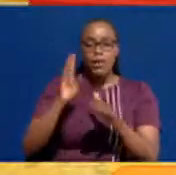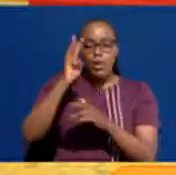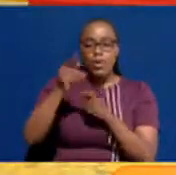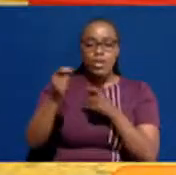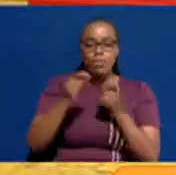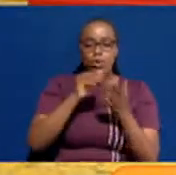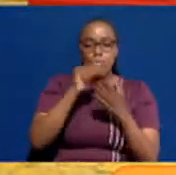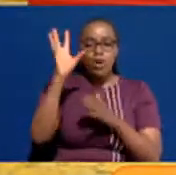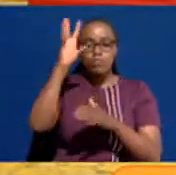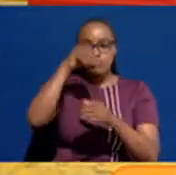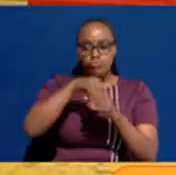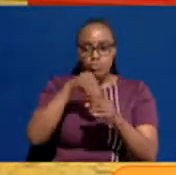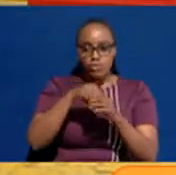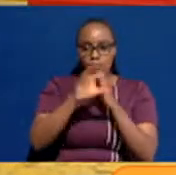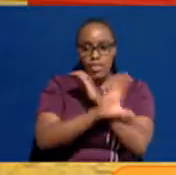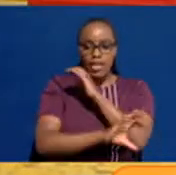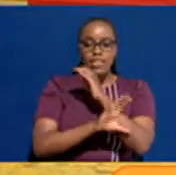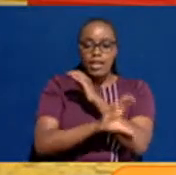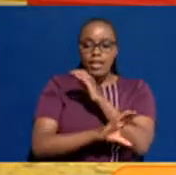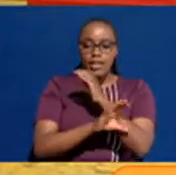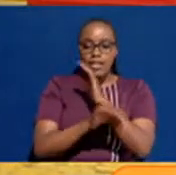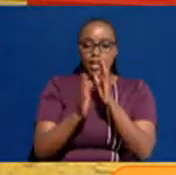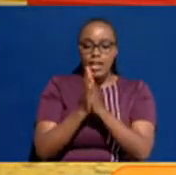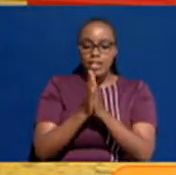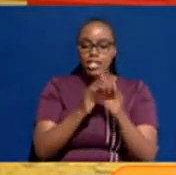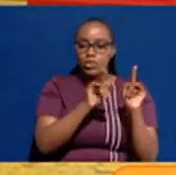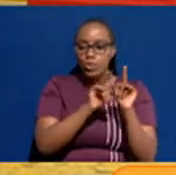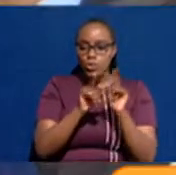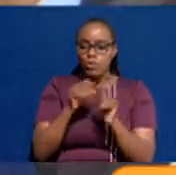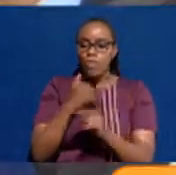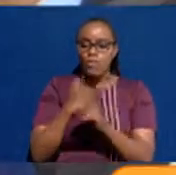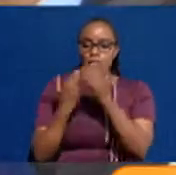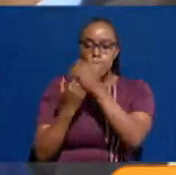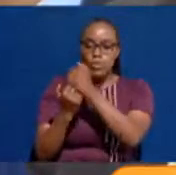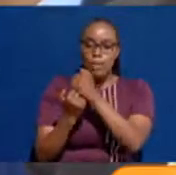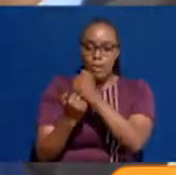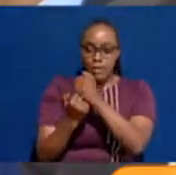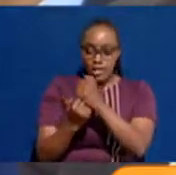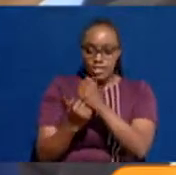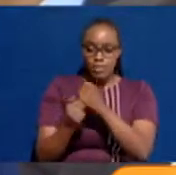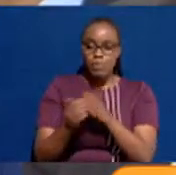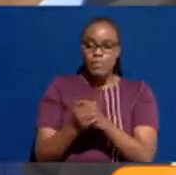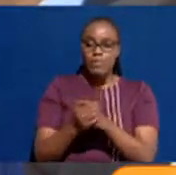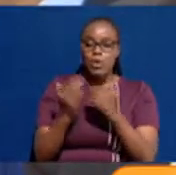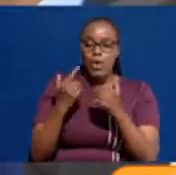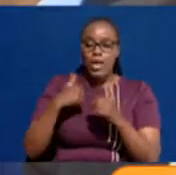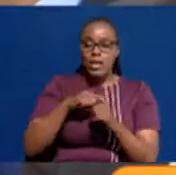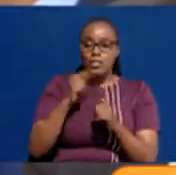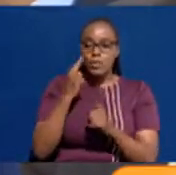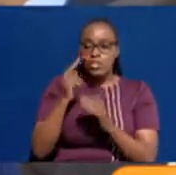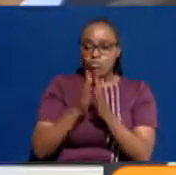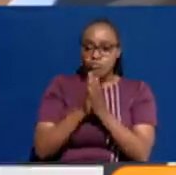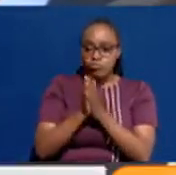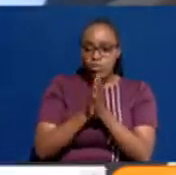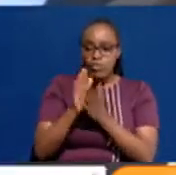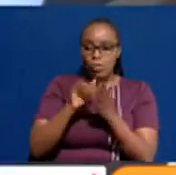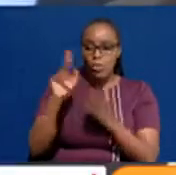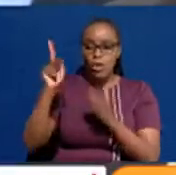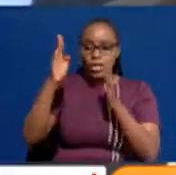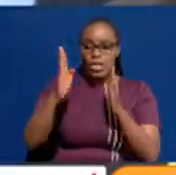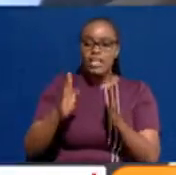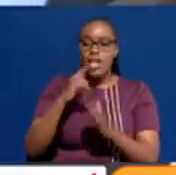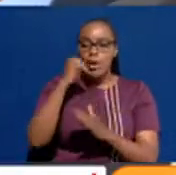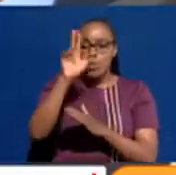more investors into the country to venture into more private-public partnerships. So where we stand, we look forward for even more Kenyans to